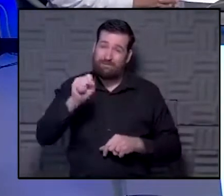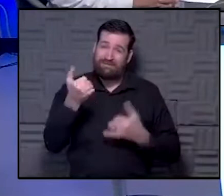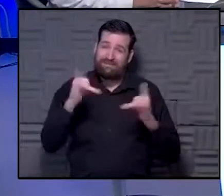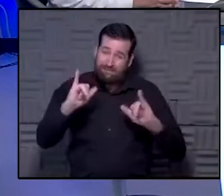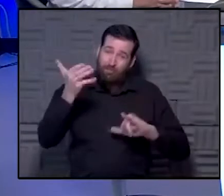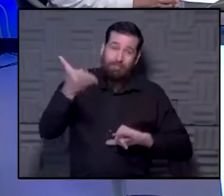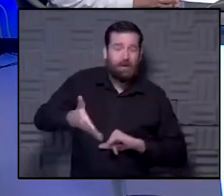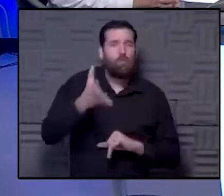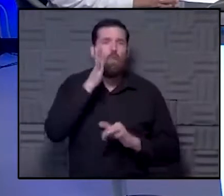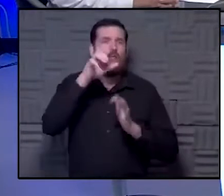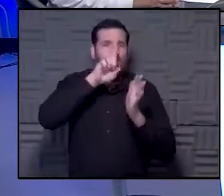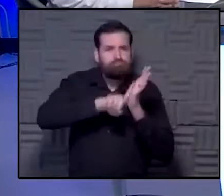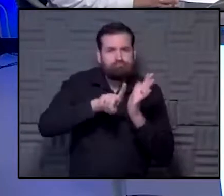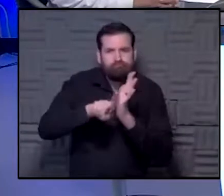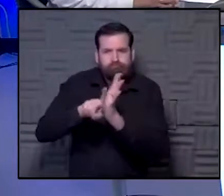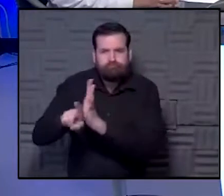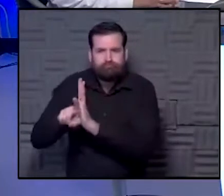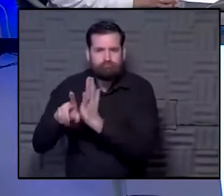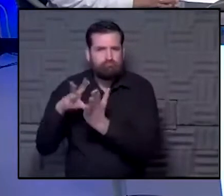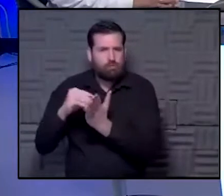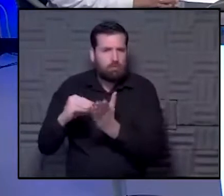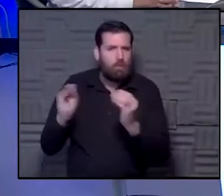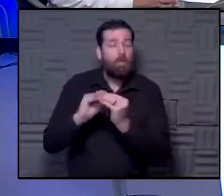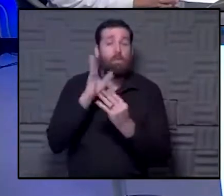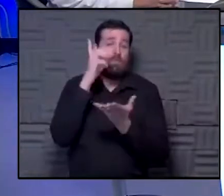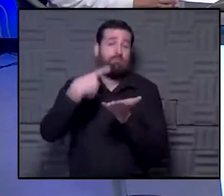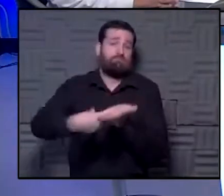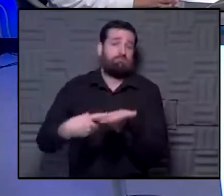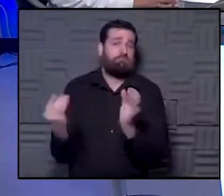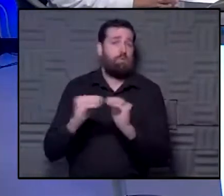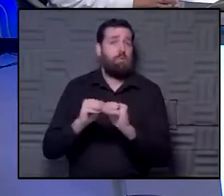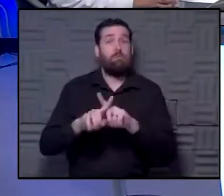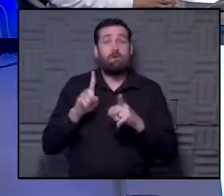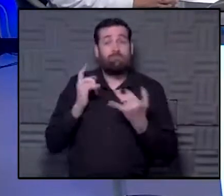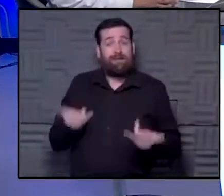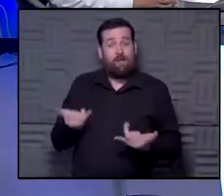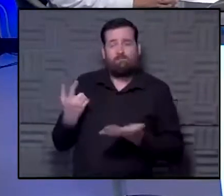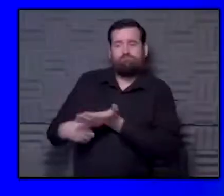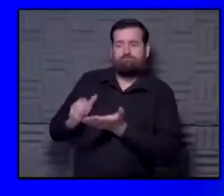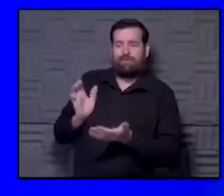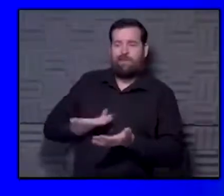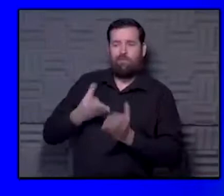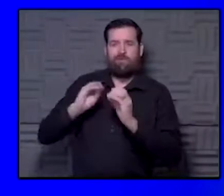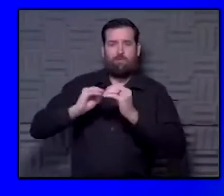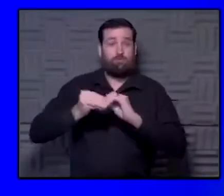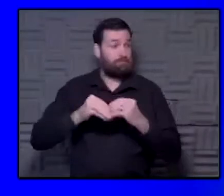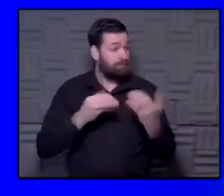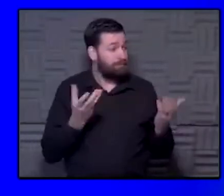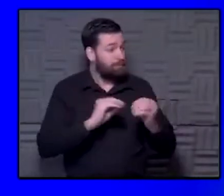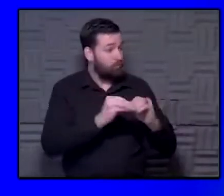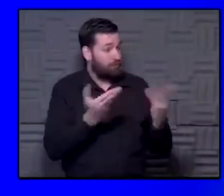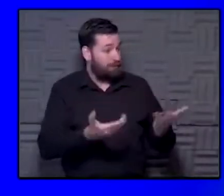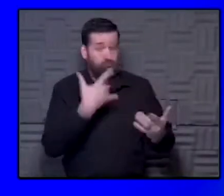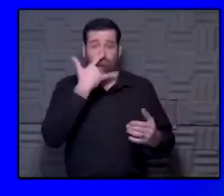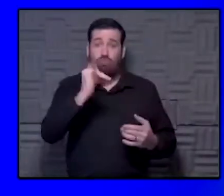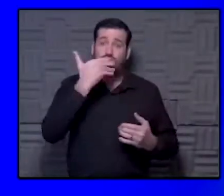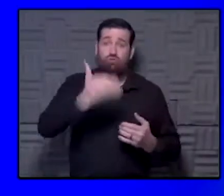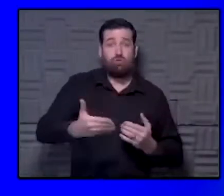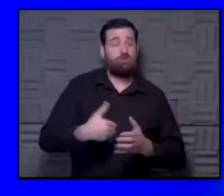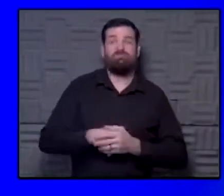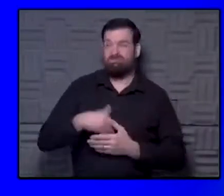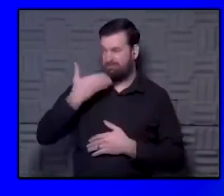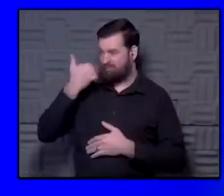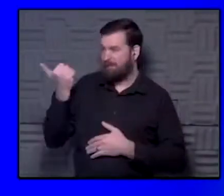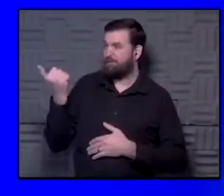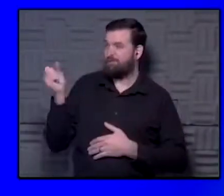story down. We're going to learn more about it, and we're going to talk more about that. But right now, let's talk about our numbers. Yeah, the numbers here look pretty good right now. They are